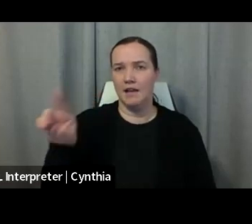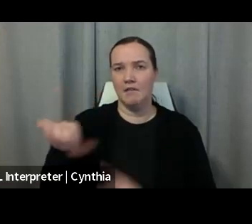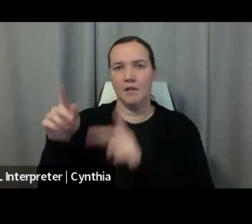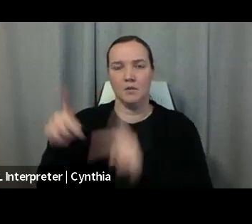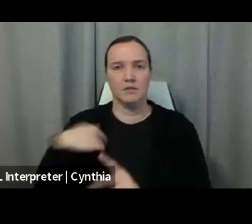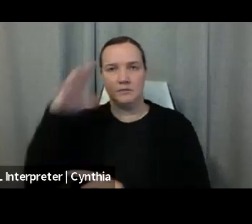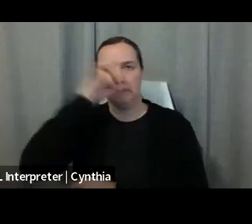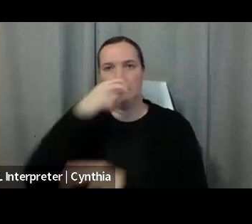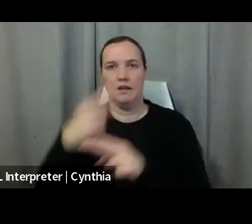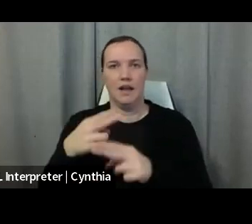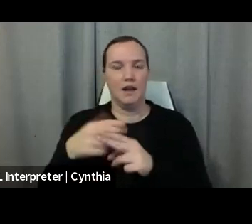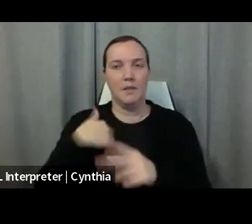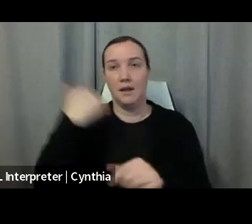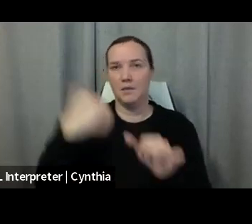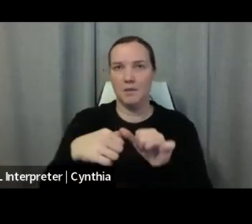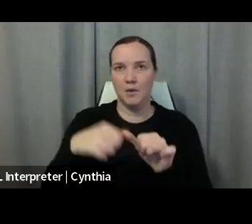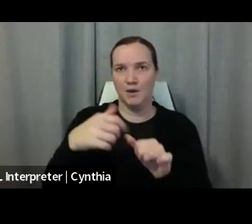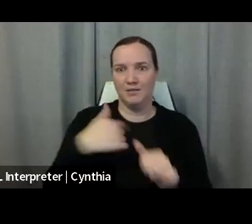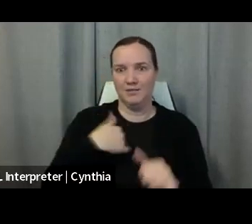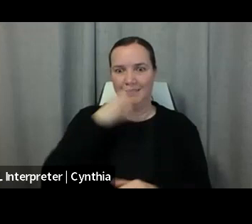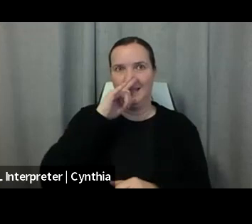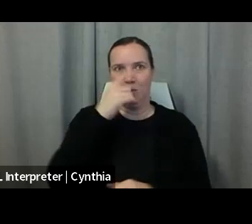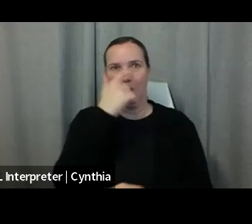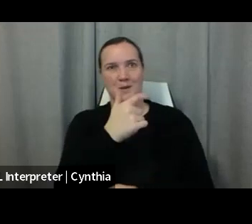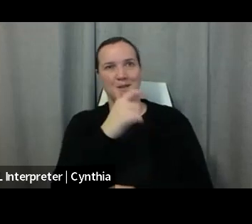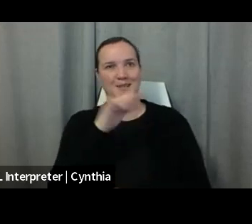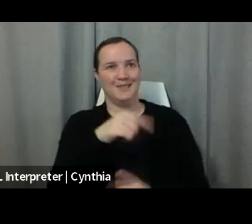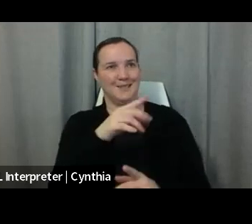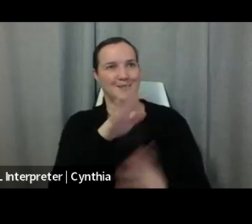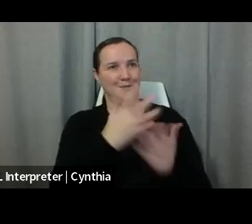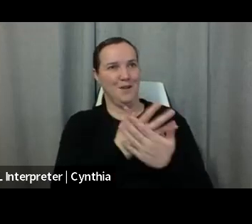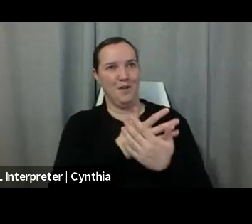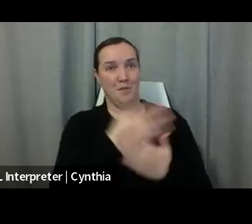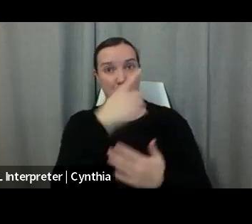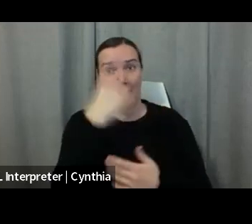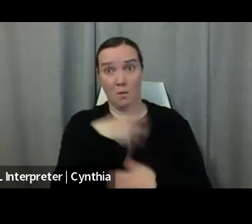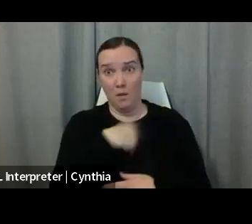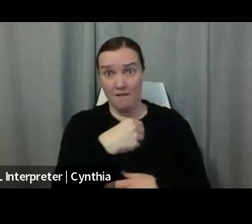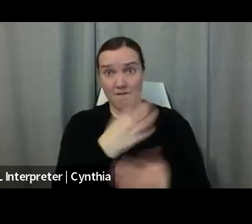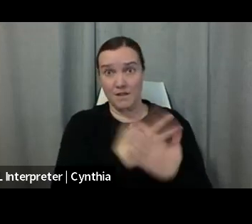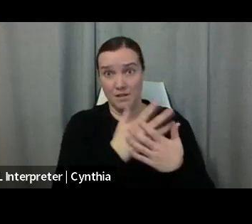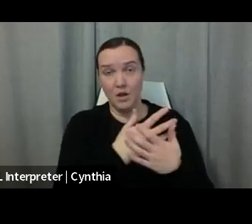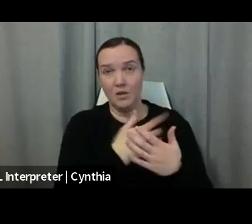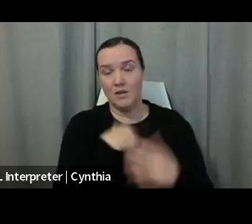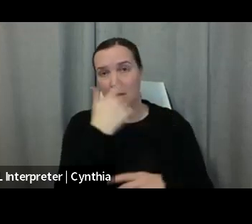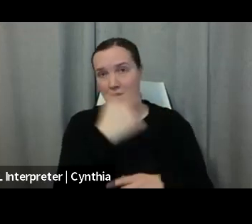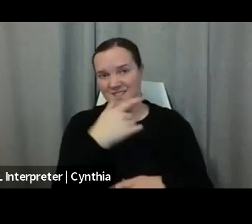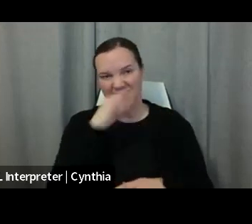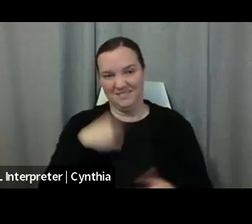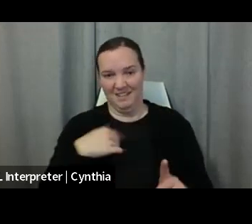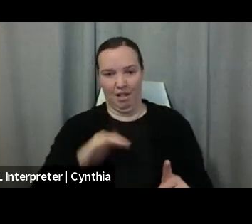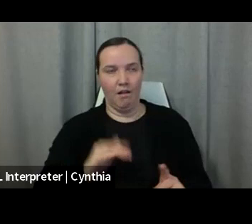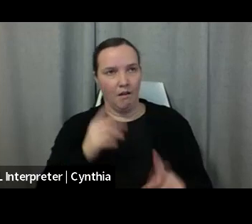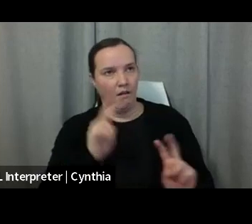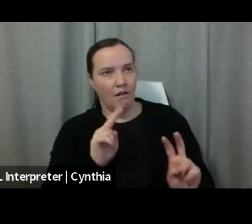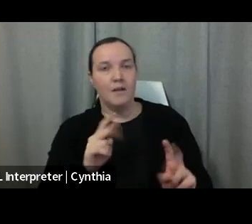kid watching that old black and white film. And so when I started hearing the word, I said, oh, this one with the film. And so it's just to my sister again, and just to me